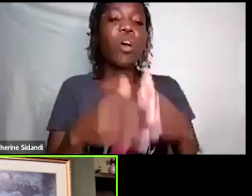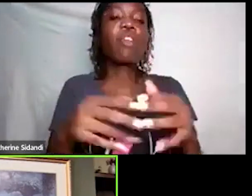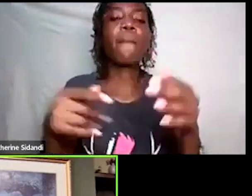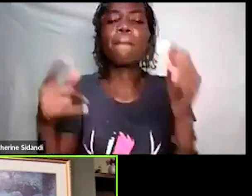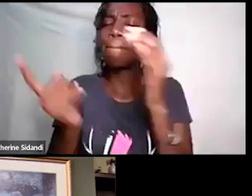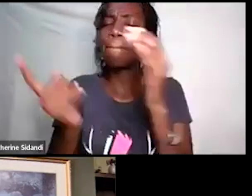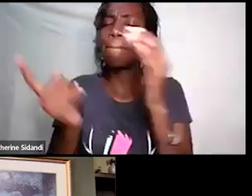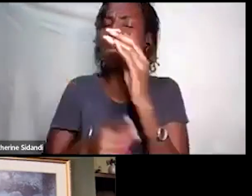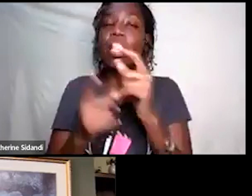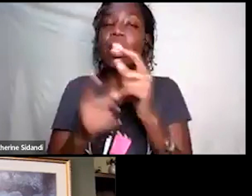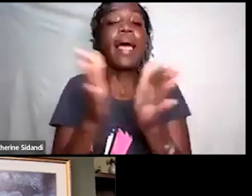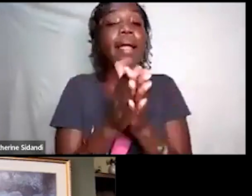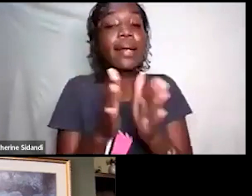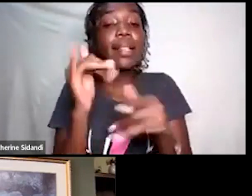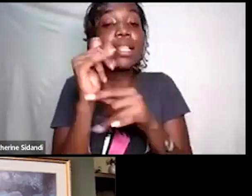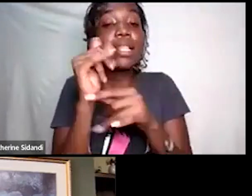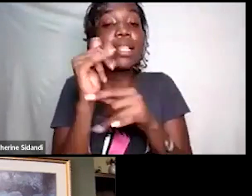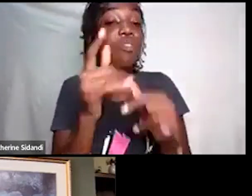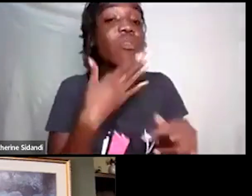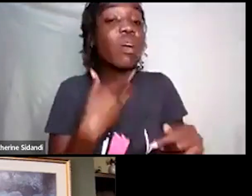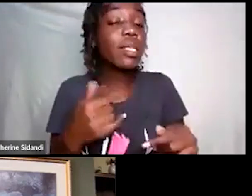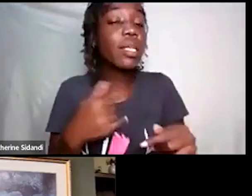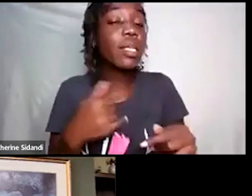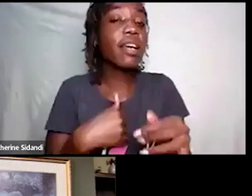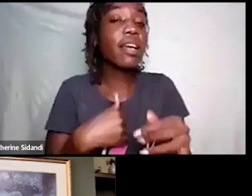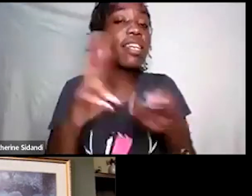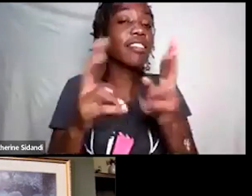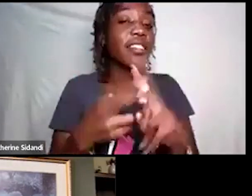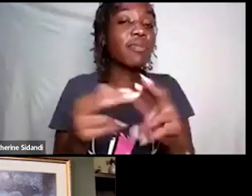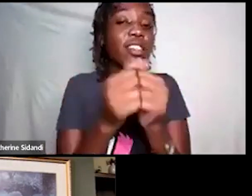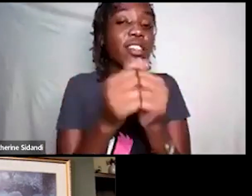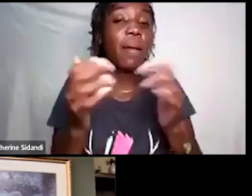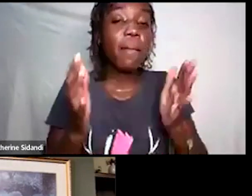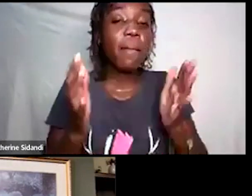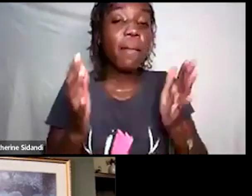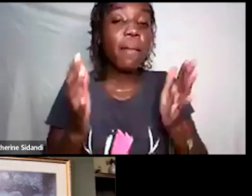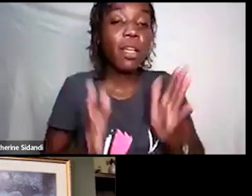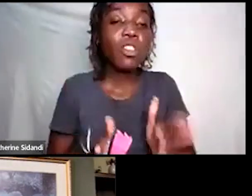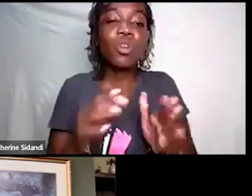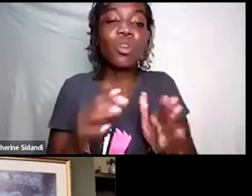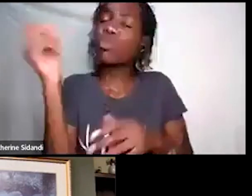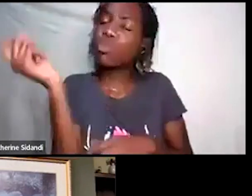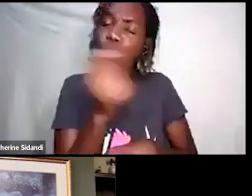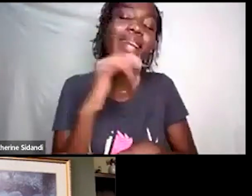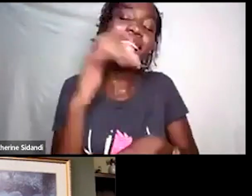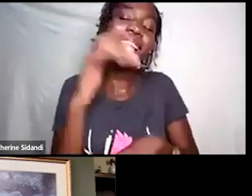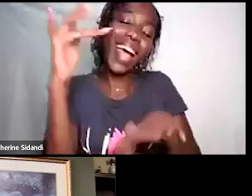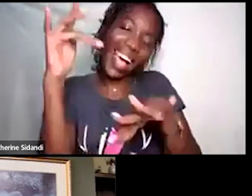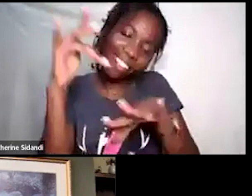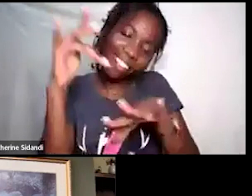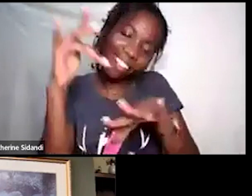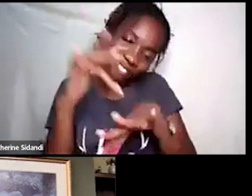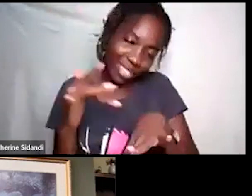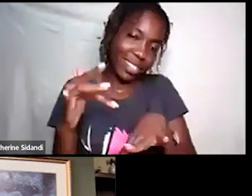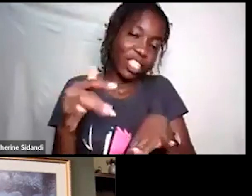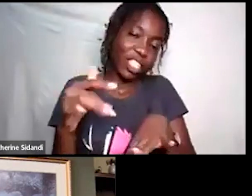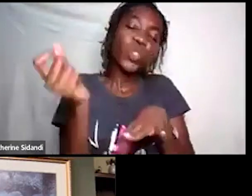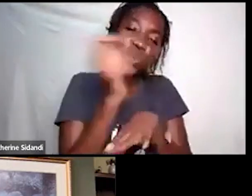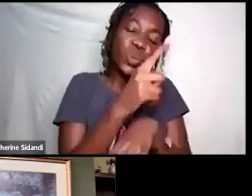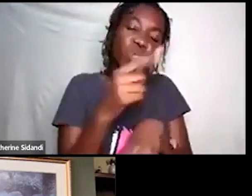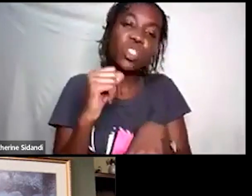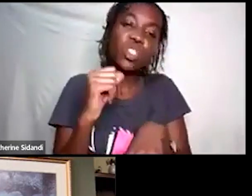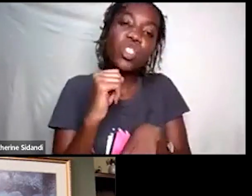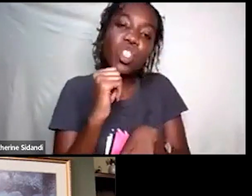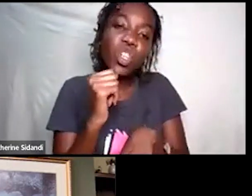have a relationship with someone, it should not affect it should not be mandatory that you